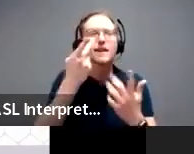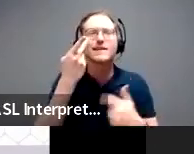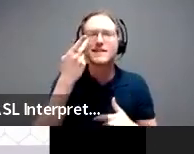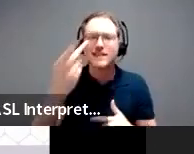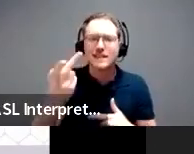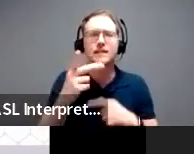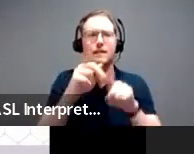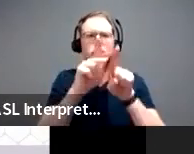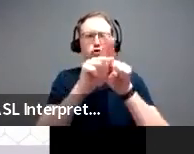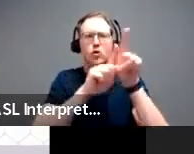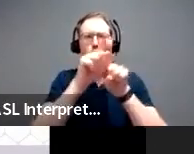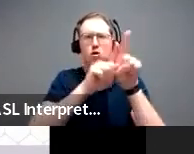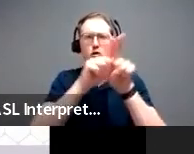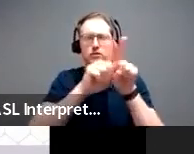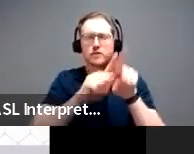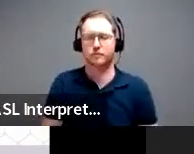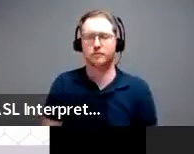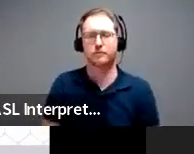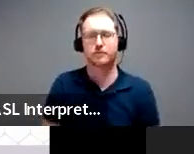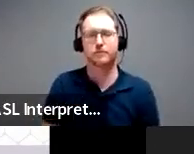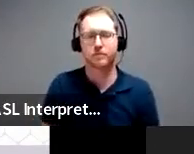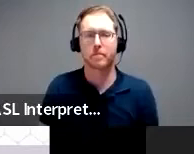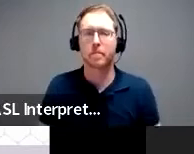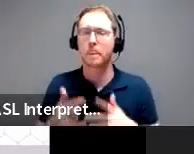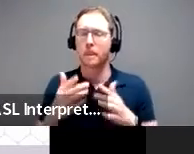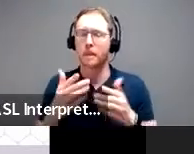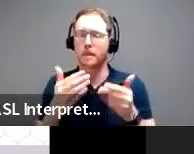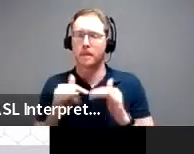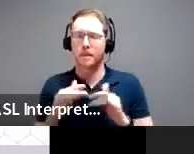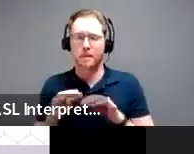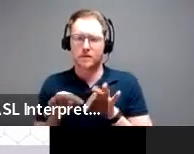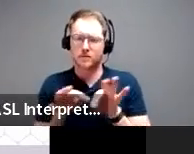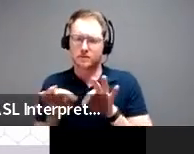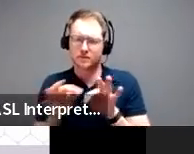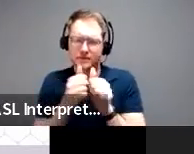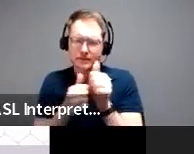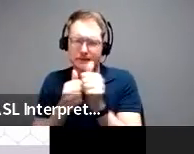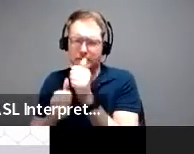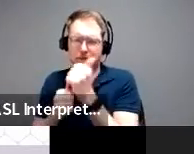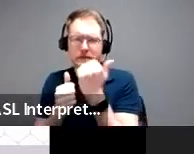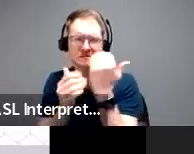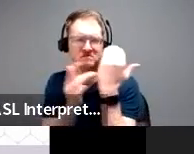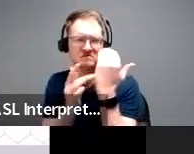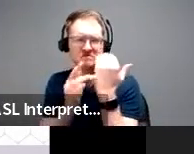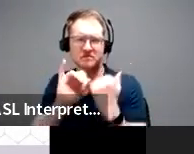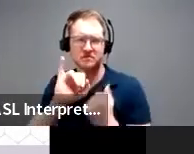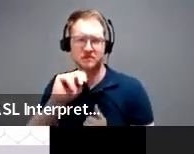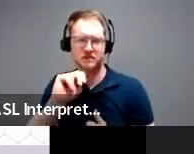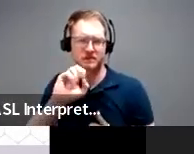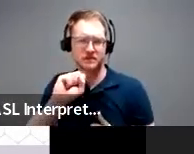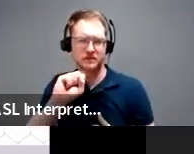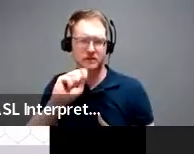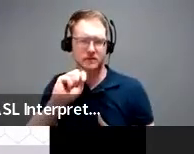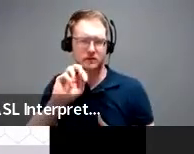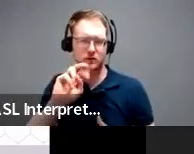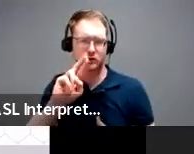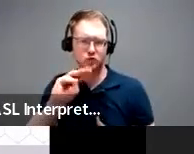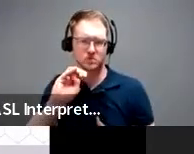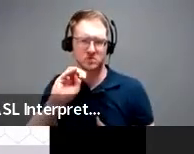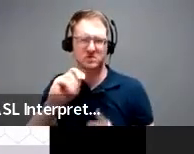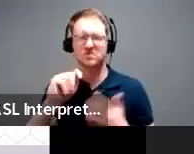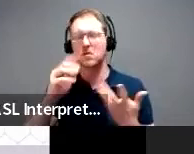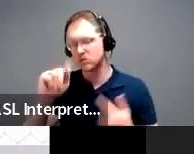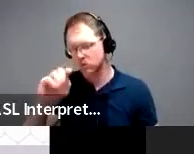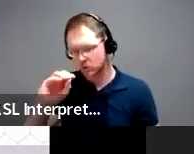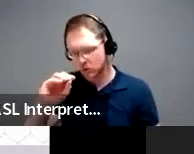Well, now I come to explaining a little bit about each of the instruments. There are 4 main cameras and